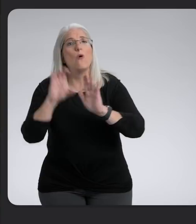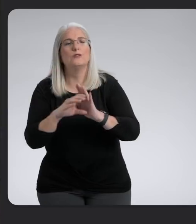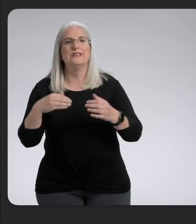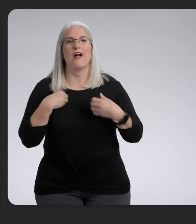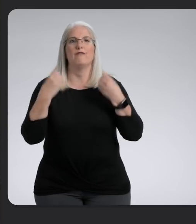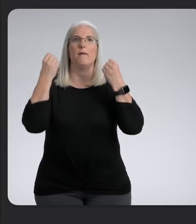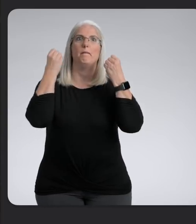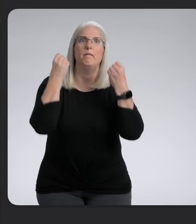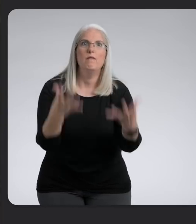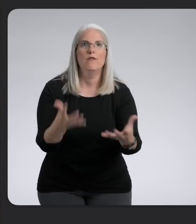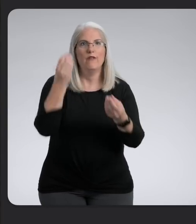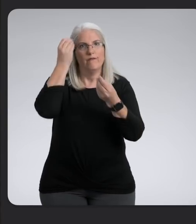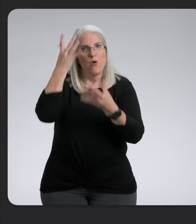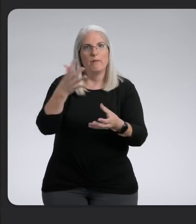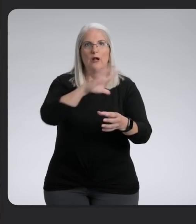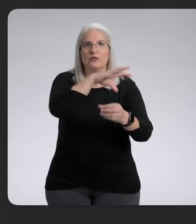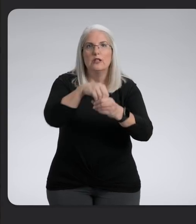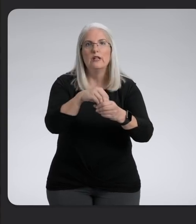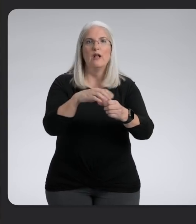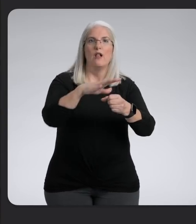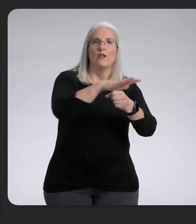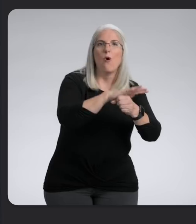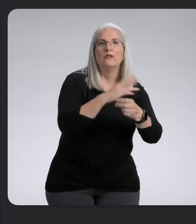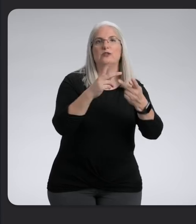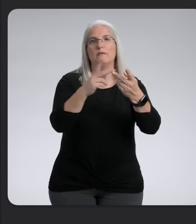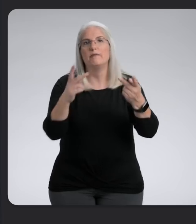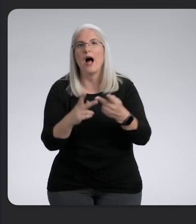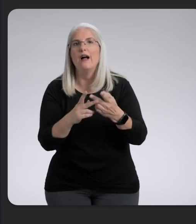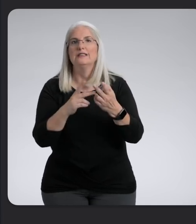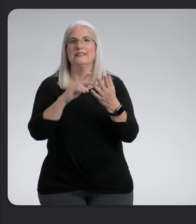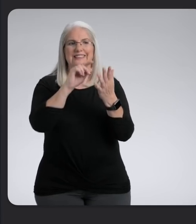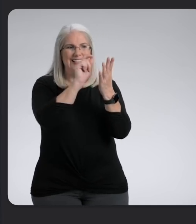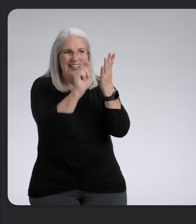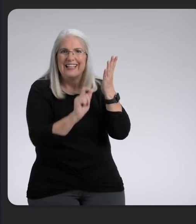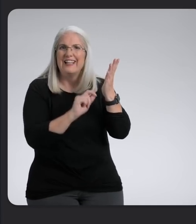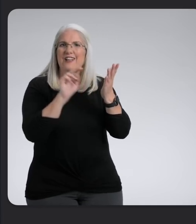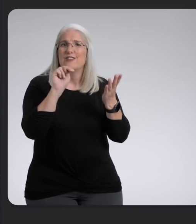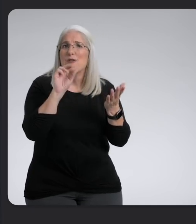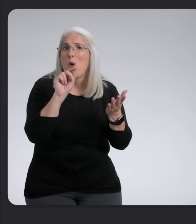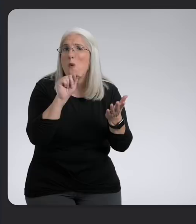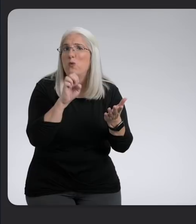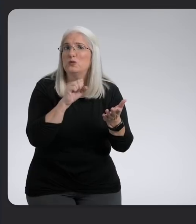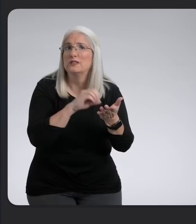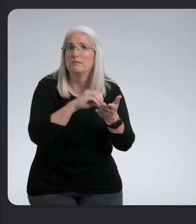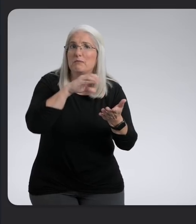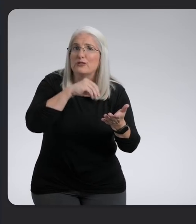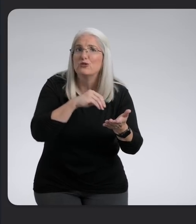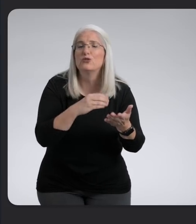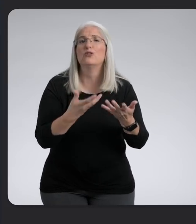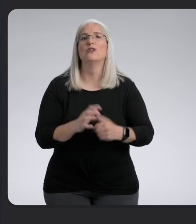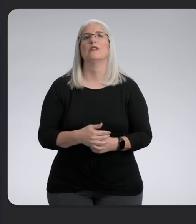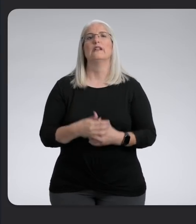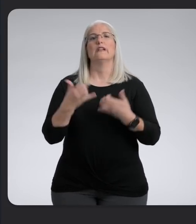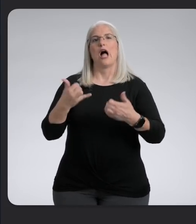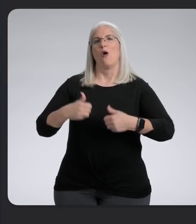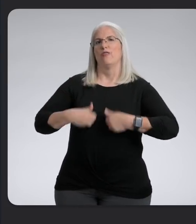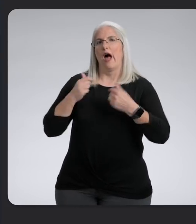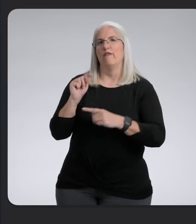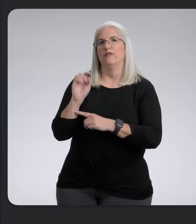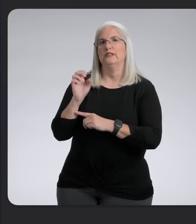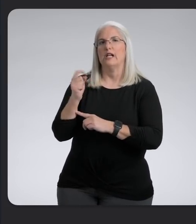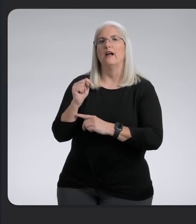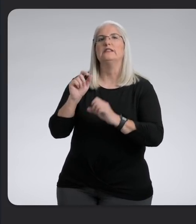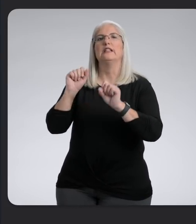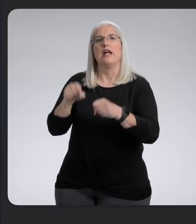we visit to handwritten notes of family recipes. And now, Live Text unlocks this information in a way that's really